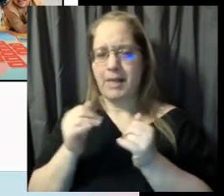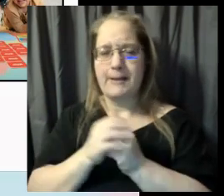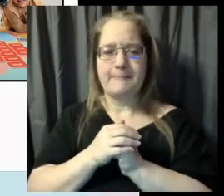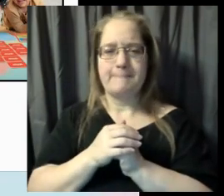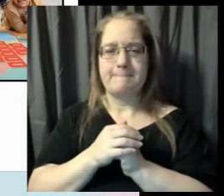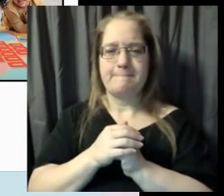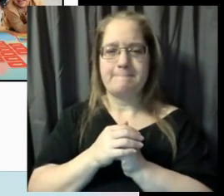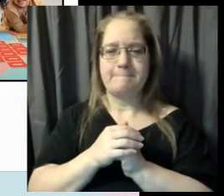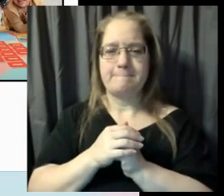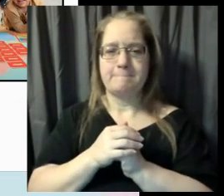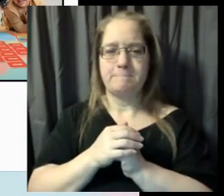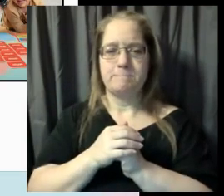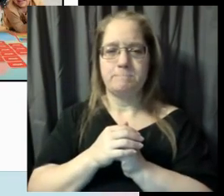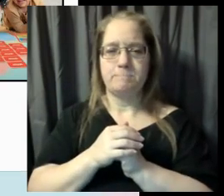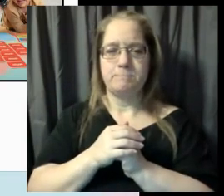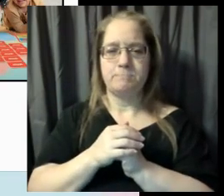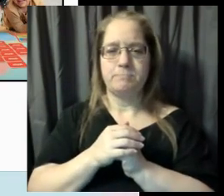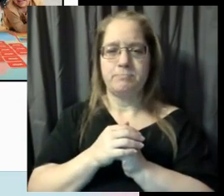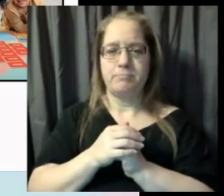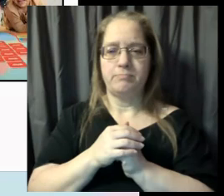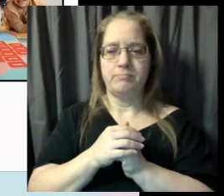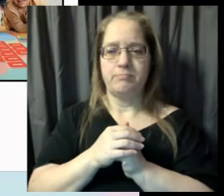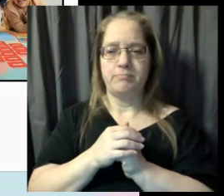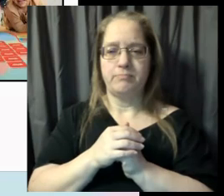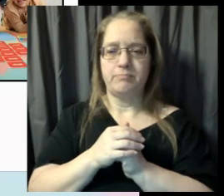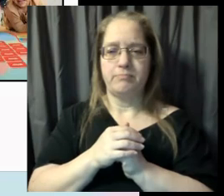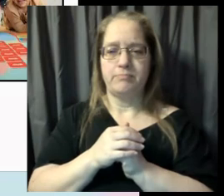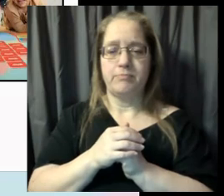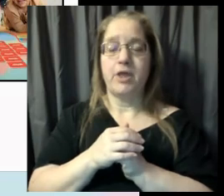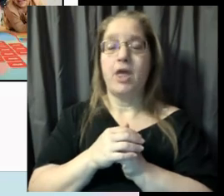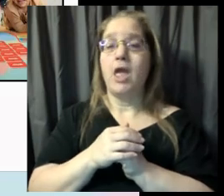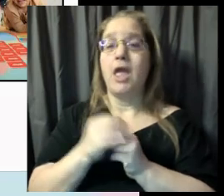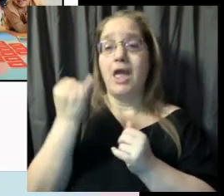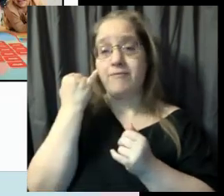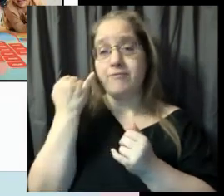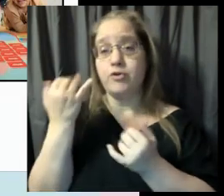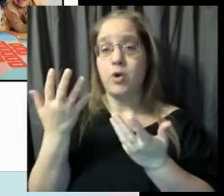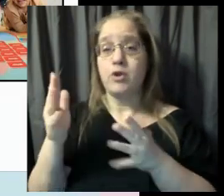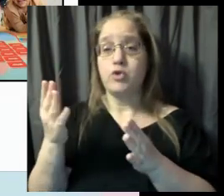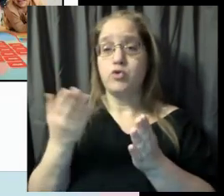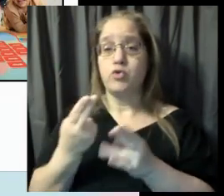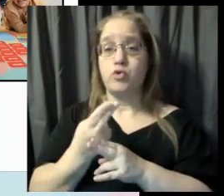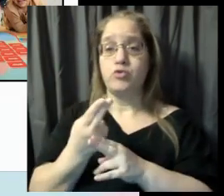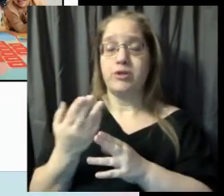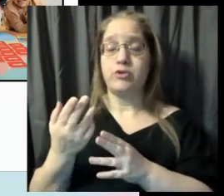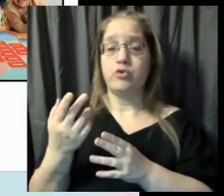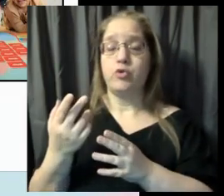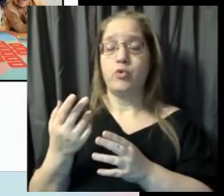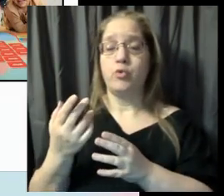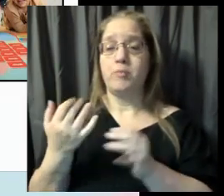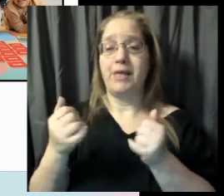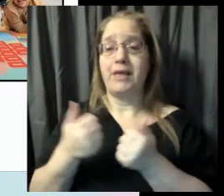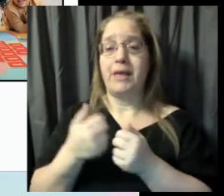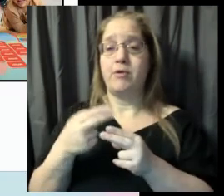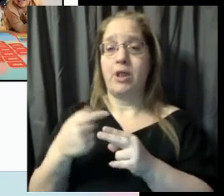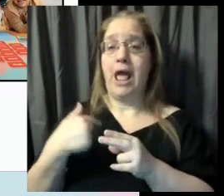And for those non-material options, you can play I'm Going on a Picnic. And this is a game where everyone takes a turn adding items to the